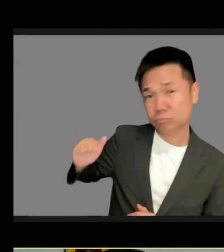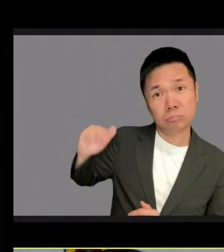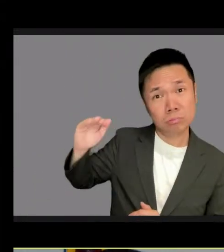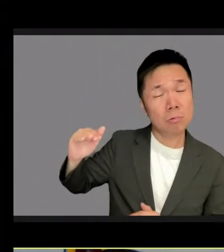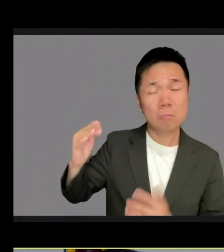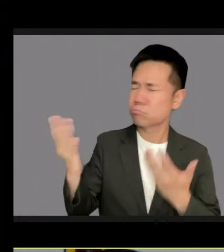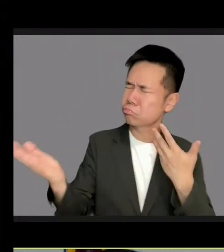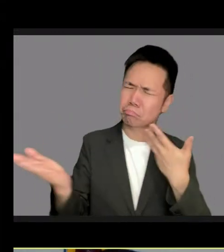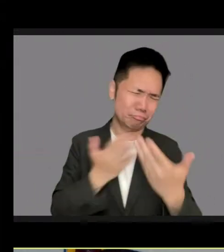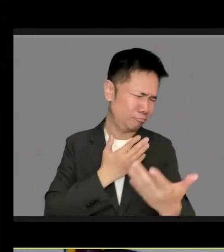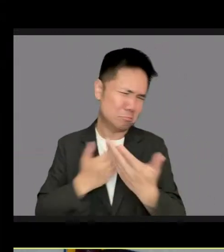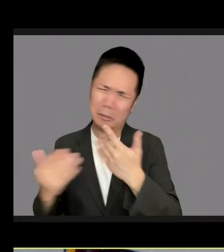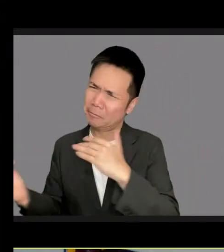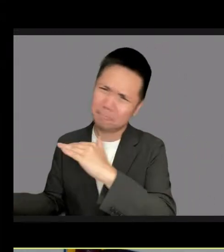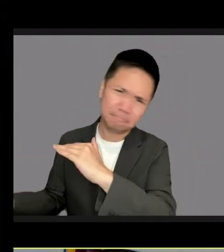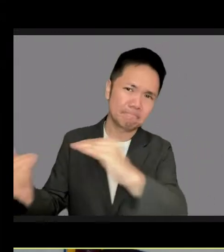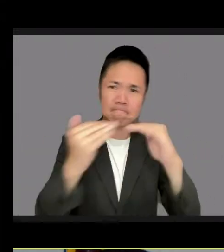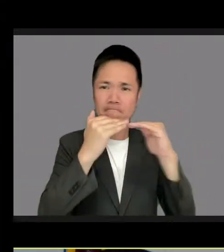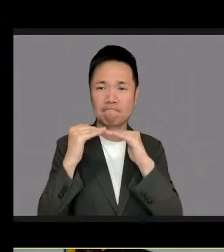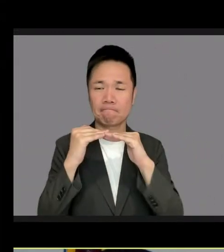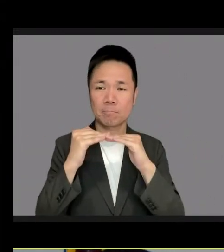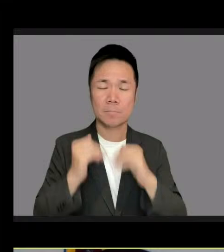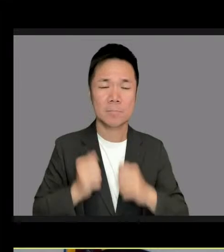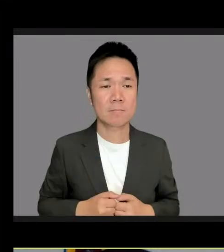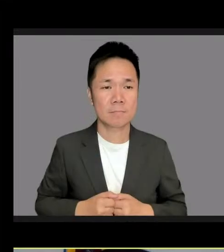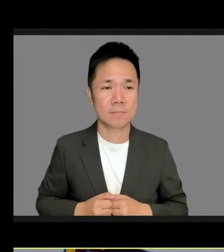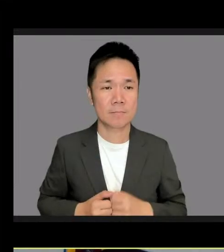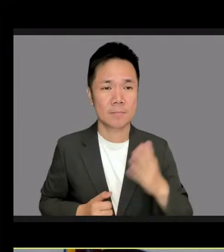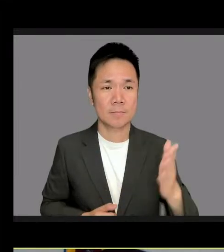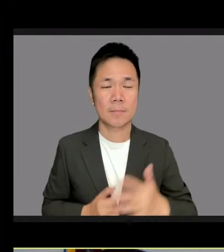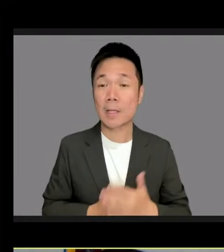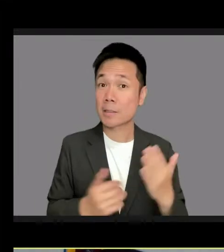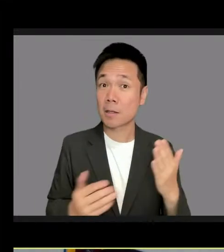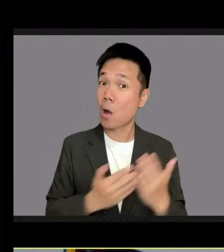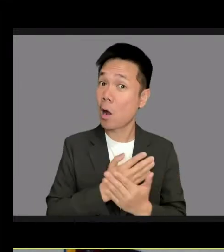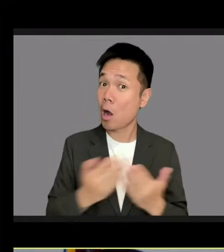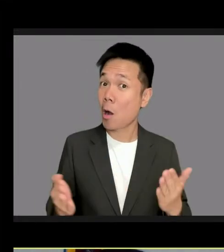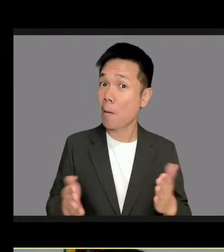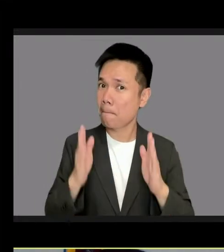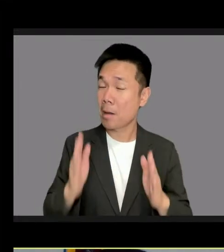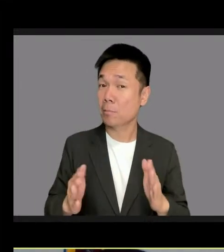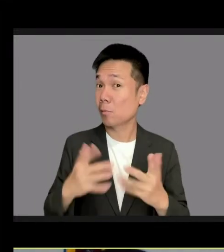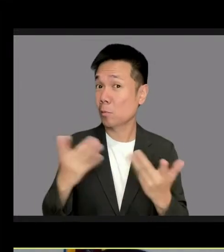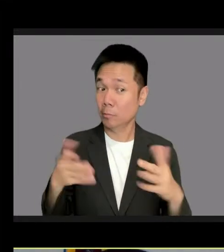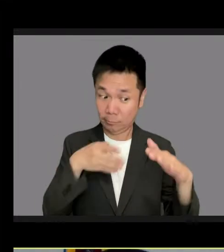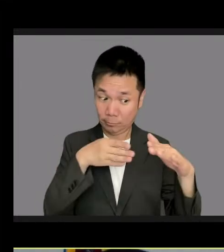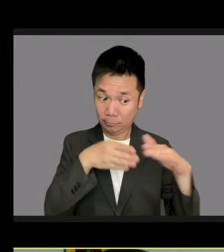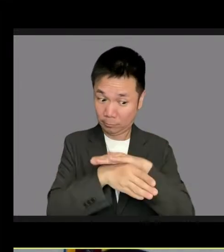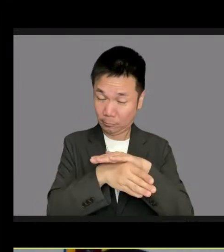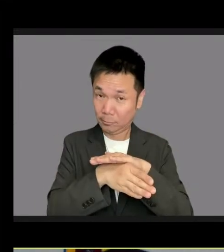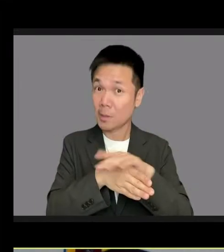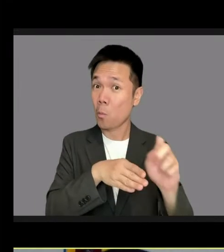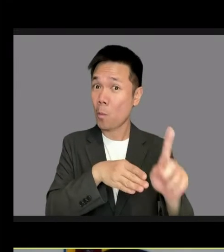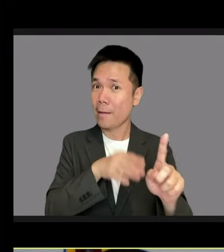So that is what the goal is for making everything 100% accessible.